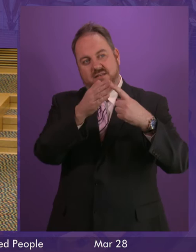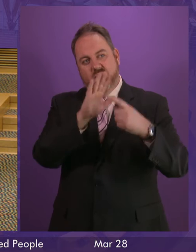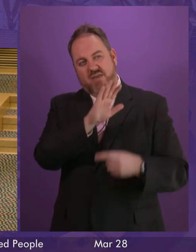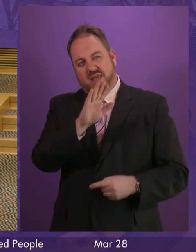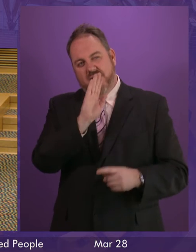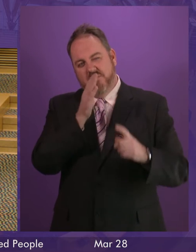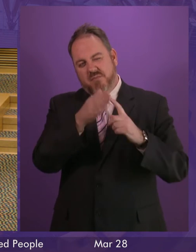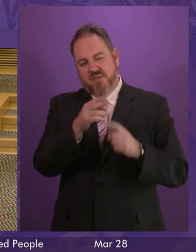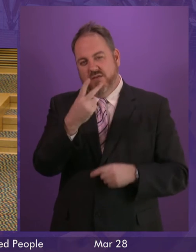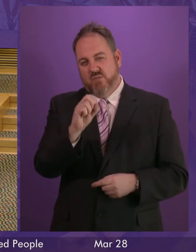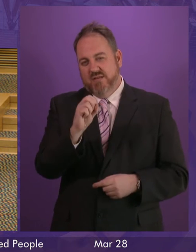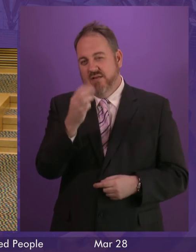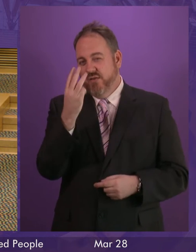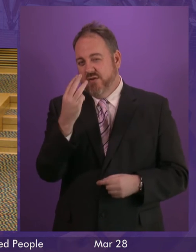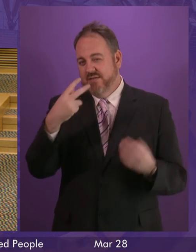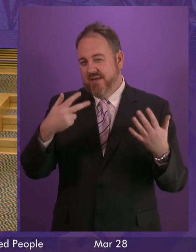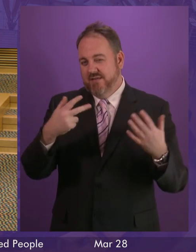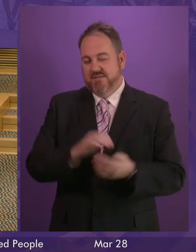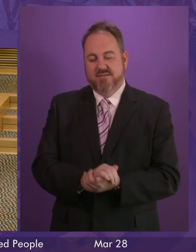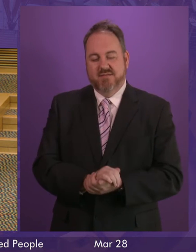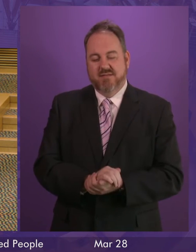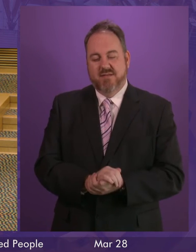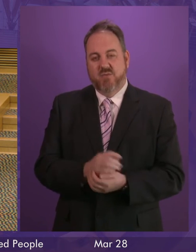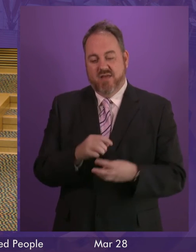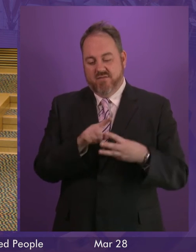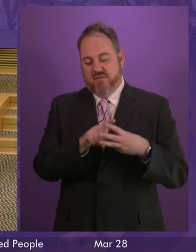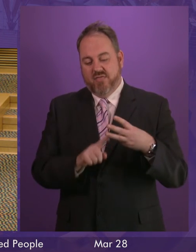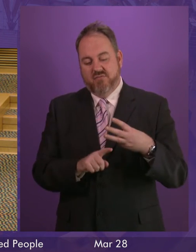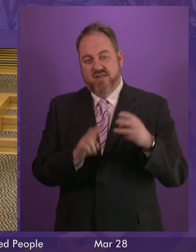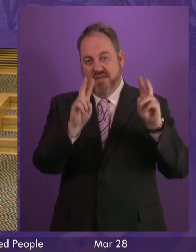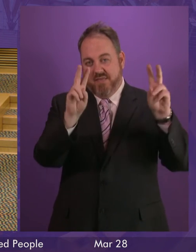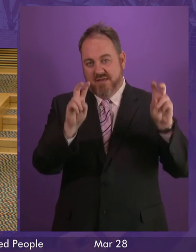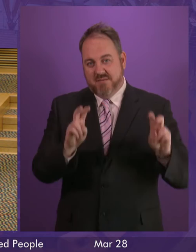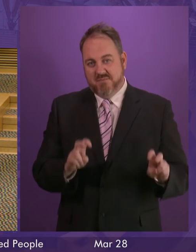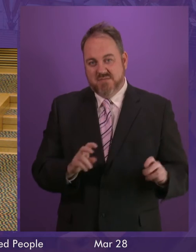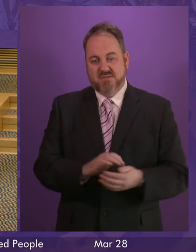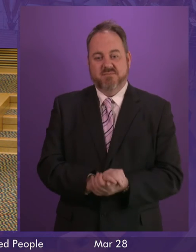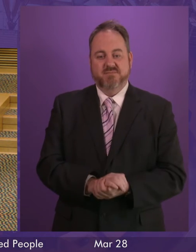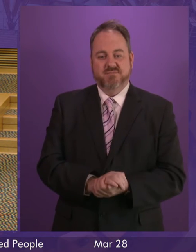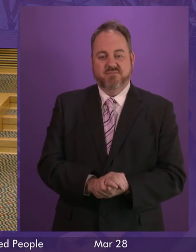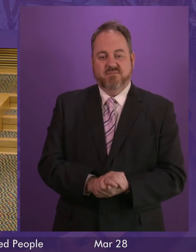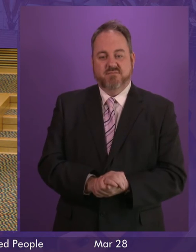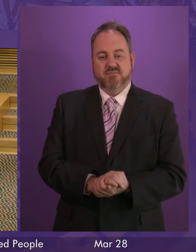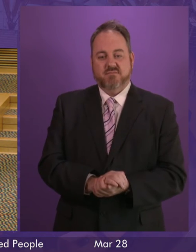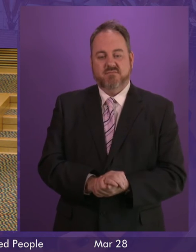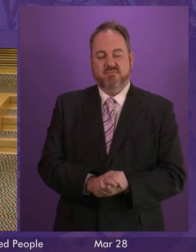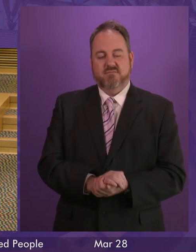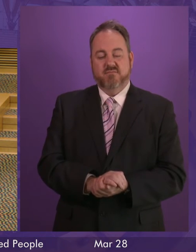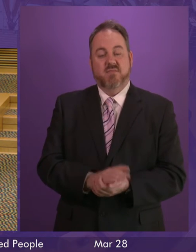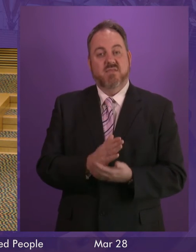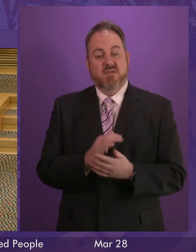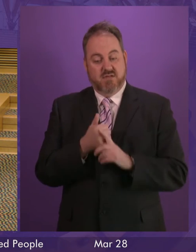2038. It has three key themes highlighted by our partners.